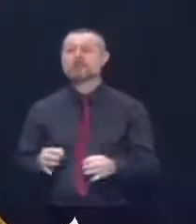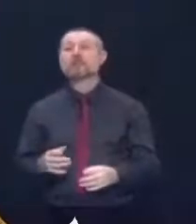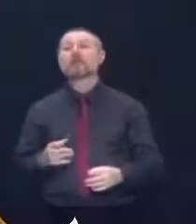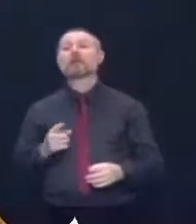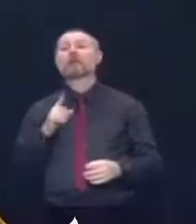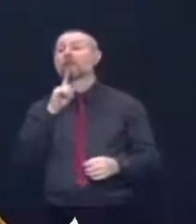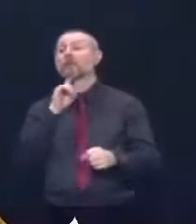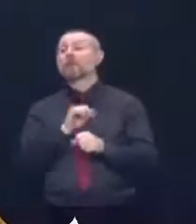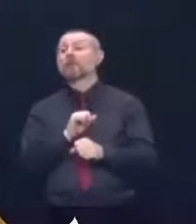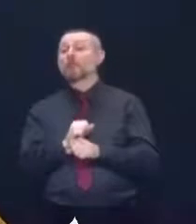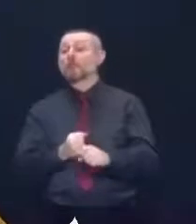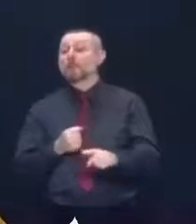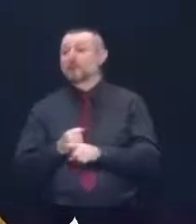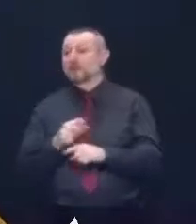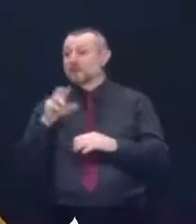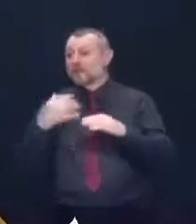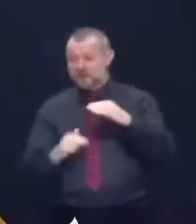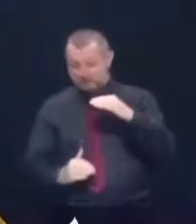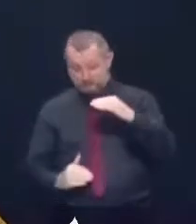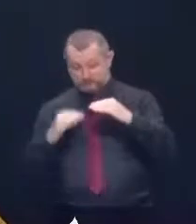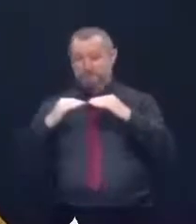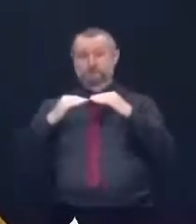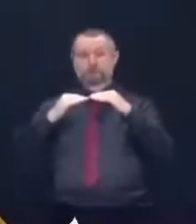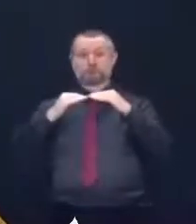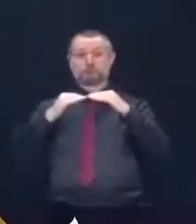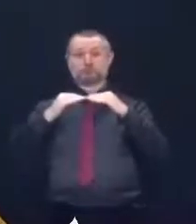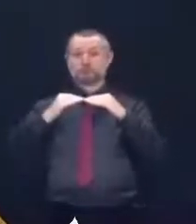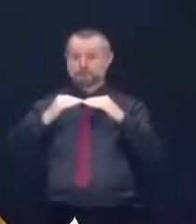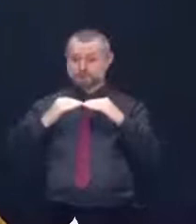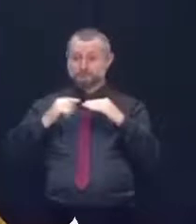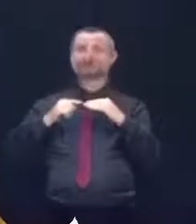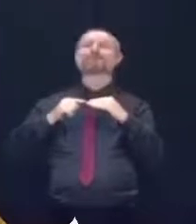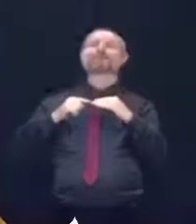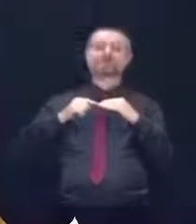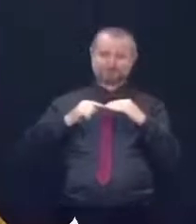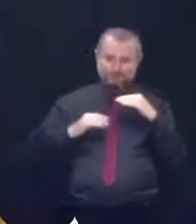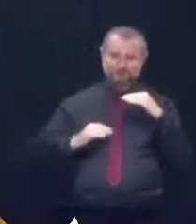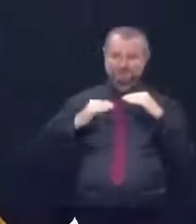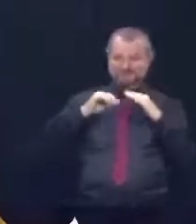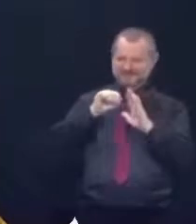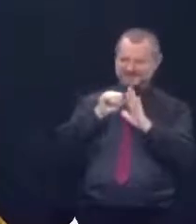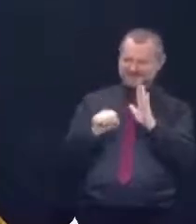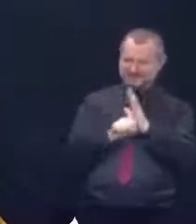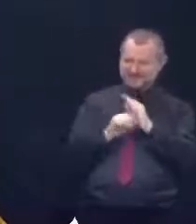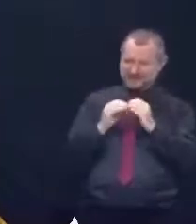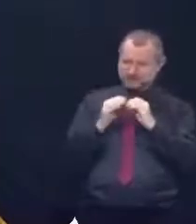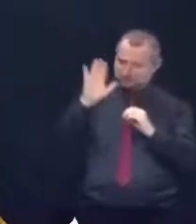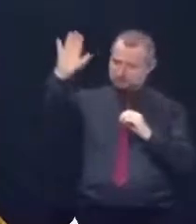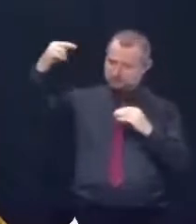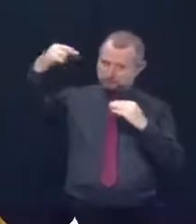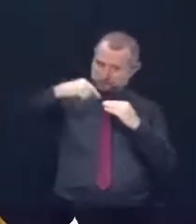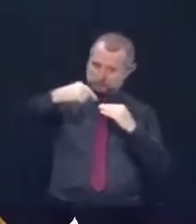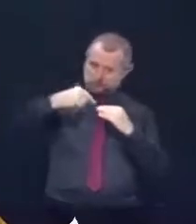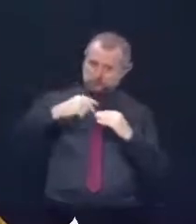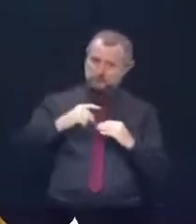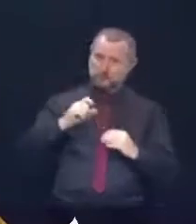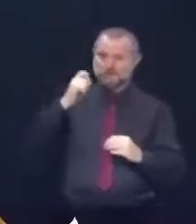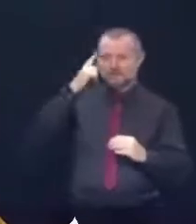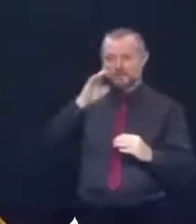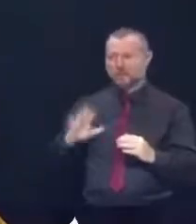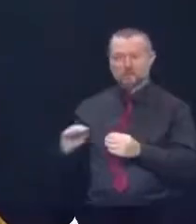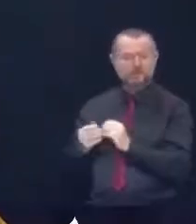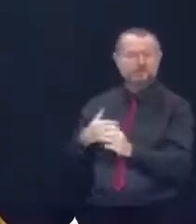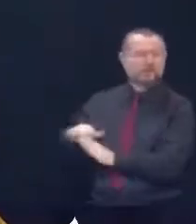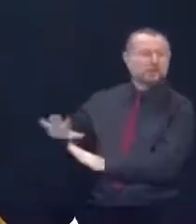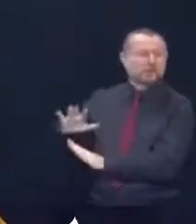Once it hits 3 on the state's numbers, because local governments have different numbers, once